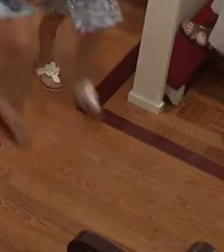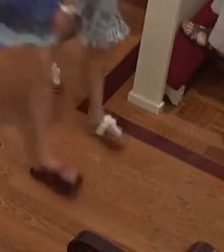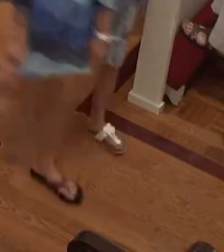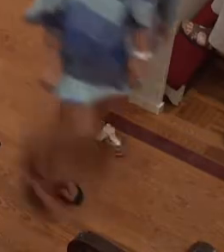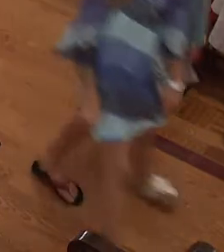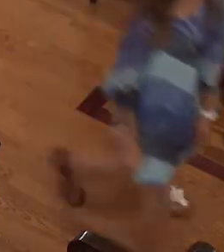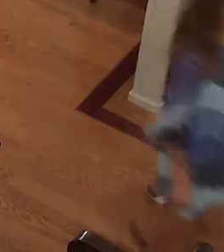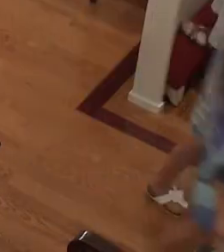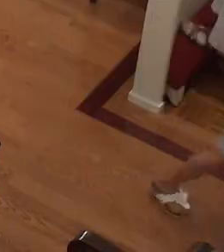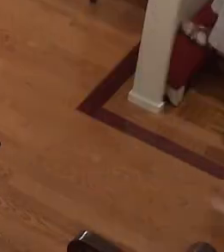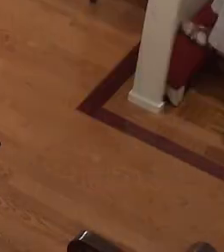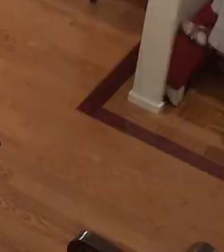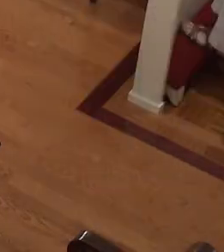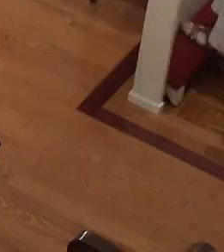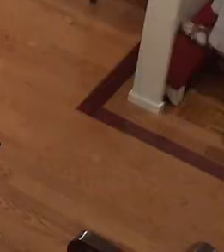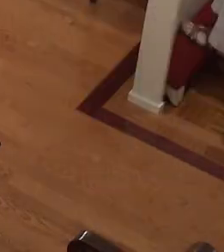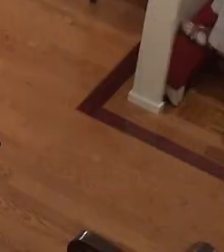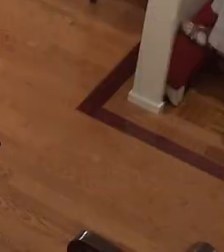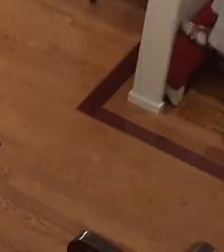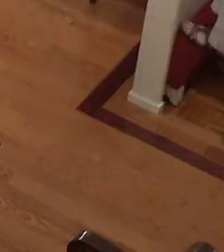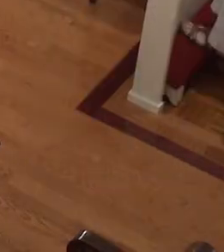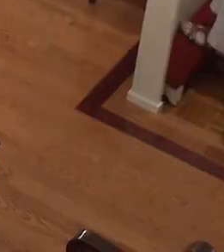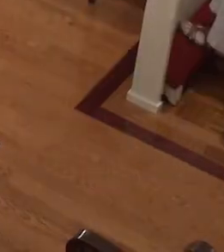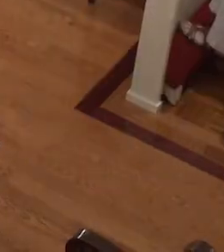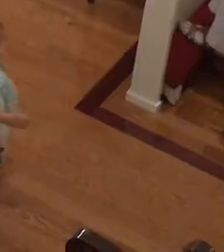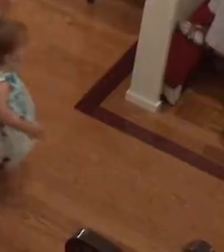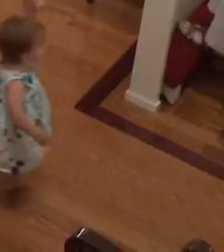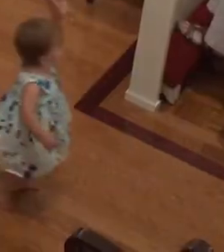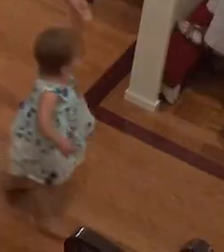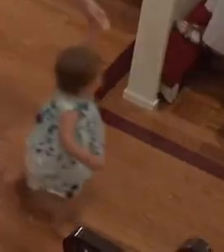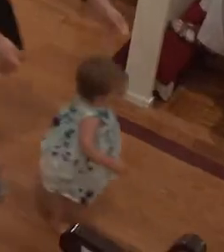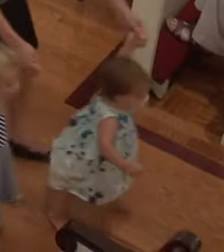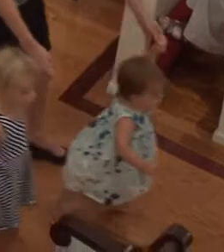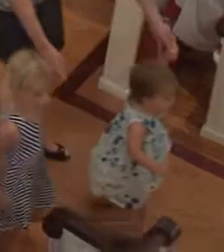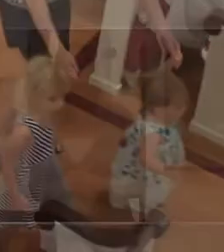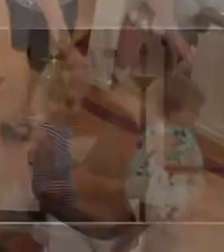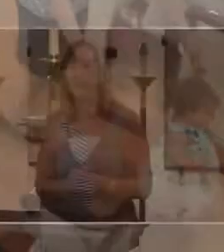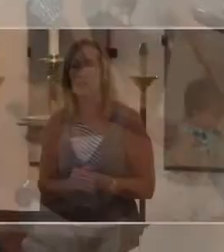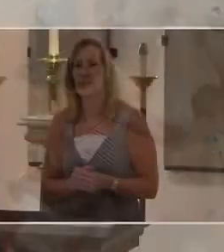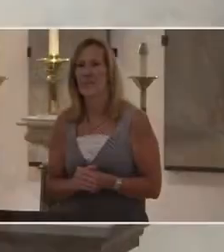And there's some snacks after church, so make sure you go downstairs. There's lots down there.